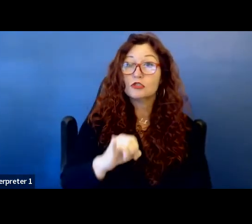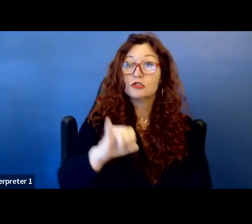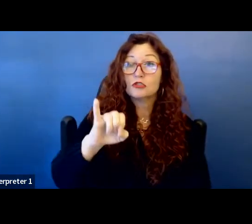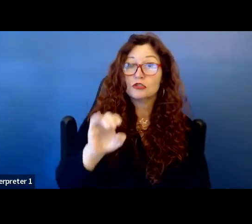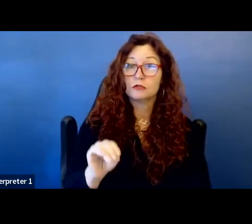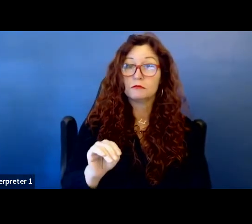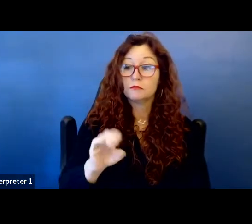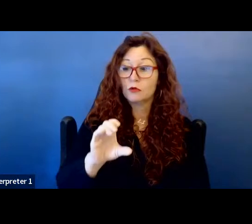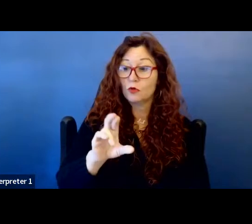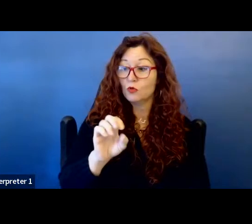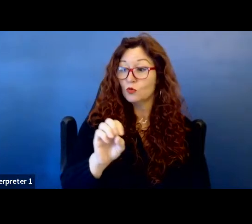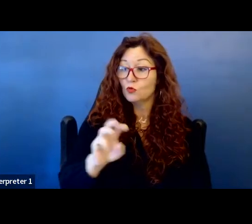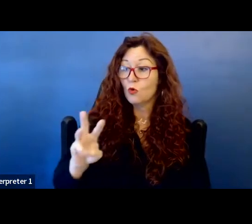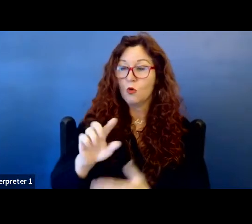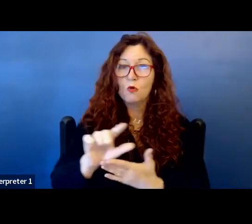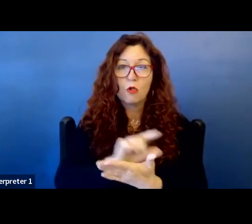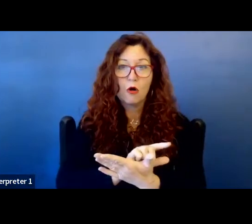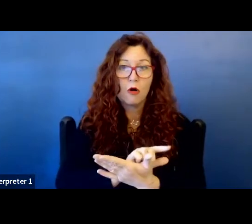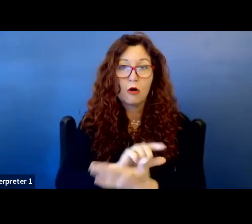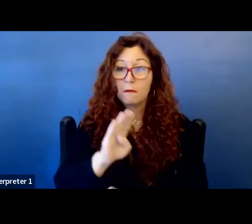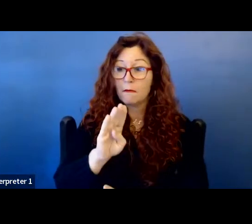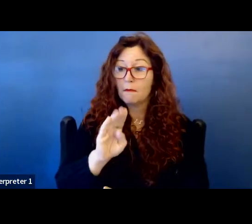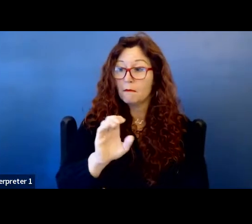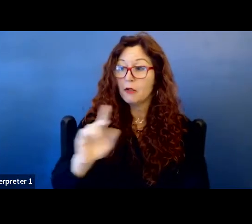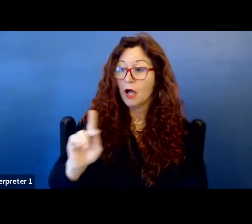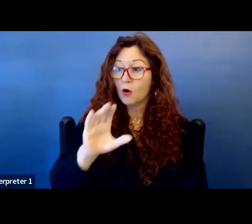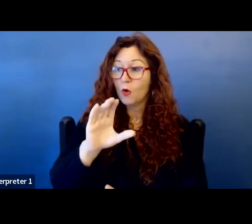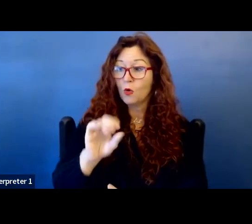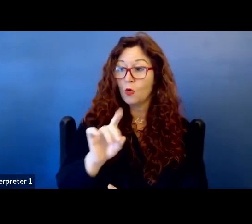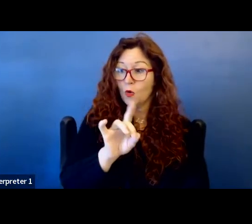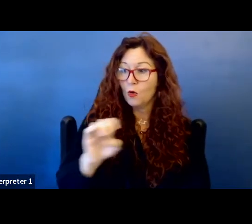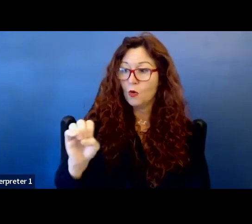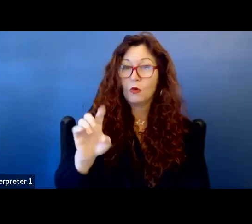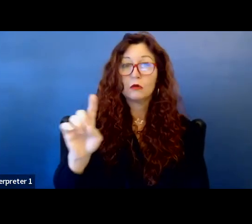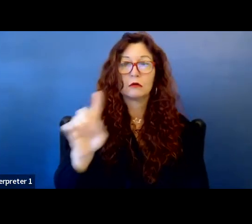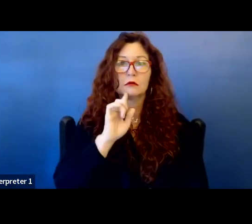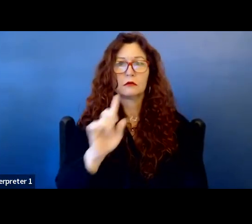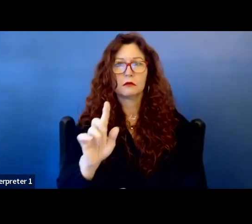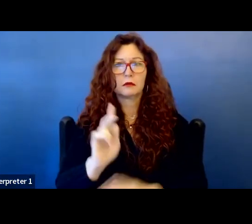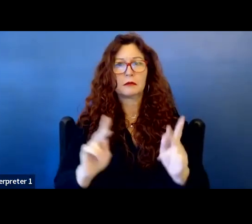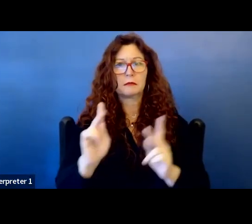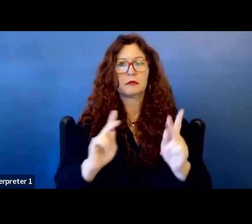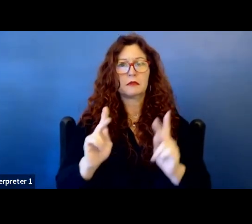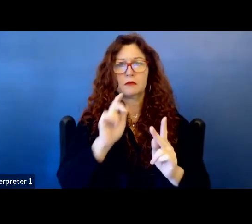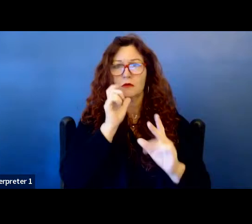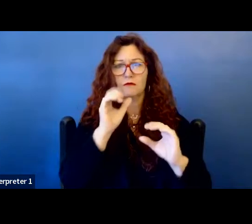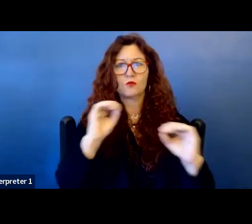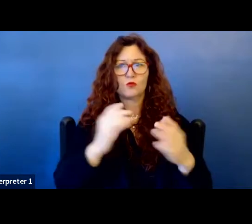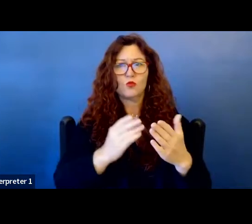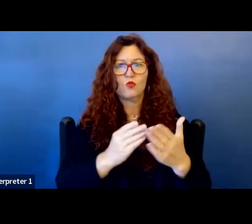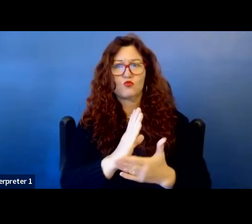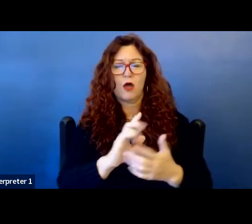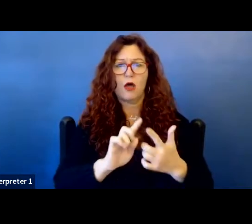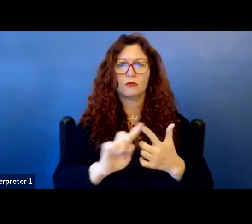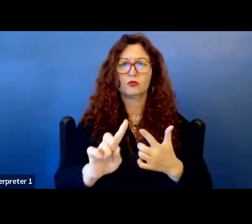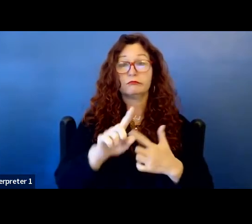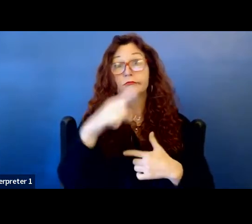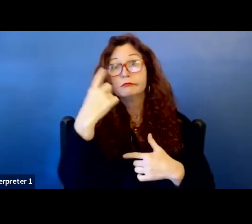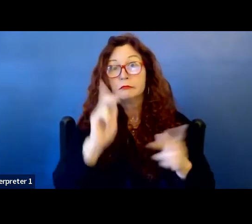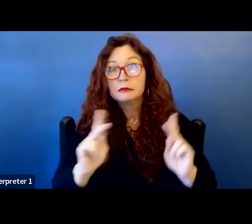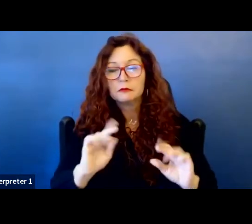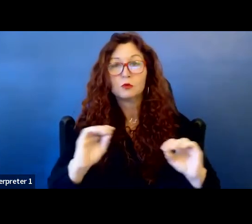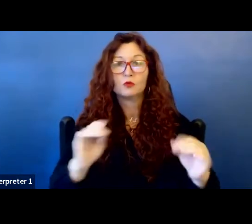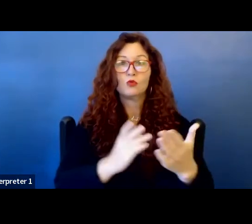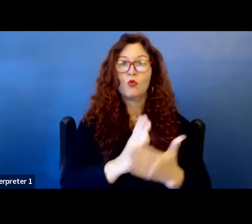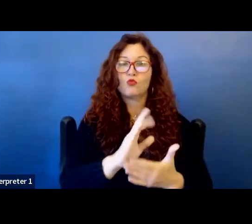codes laws that said that black people did not have the right to assemble to marry to bear arms to vote to own property to